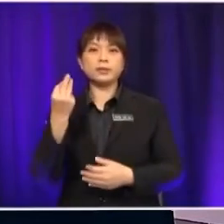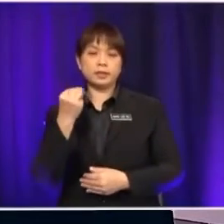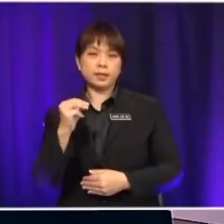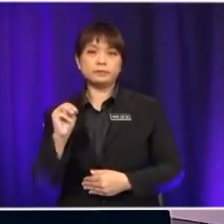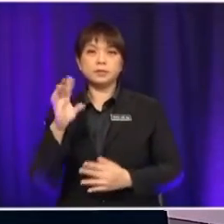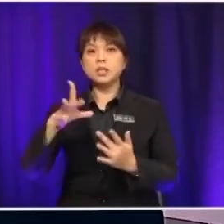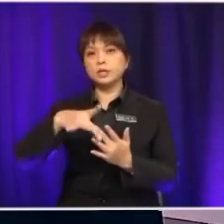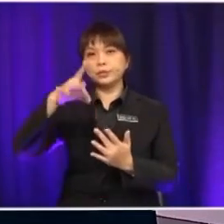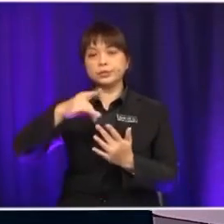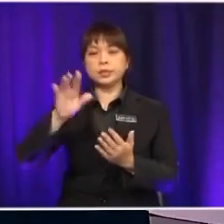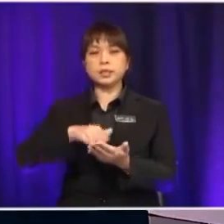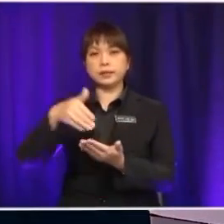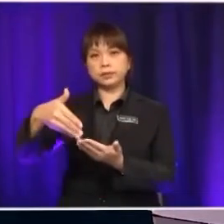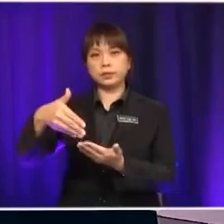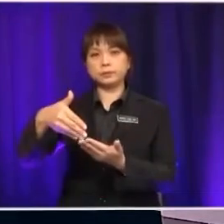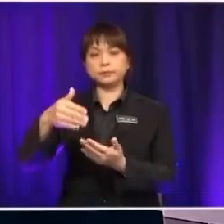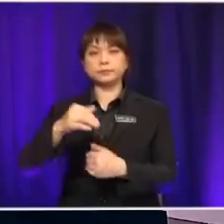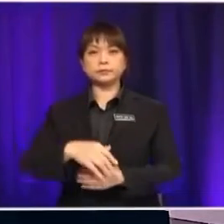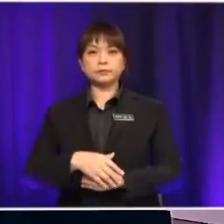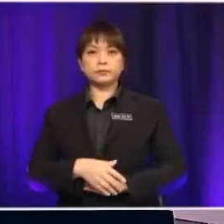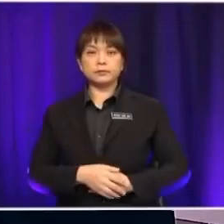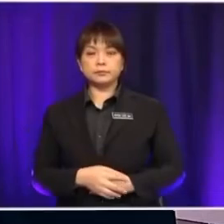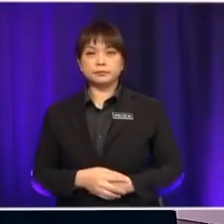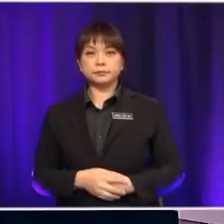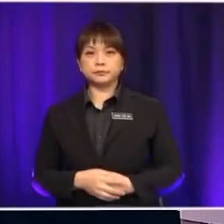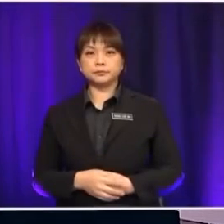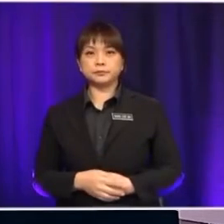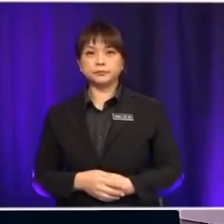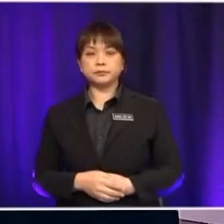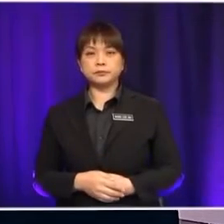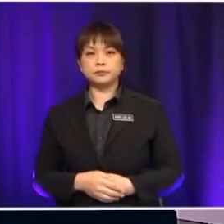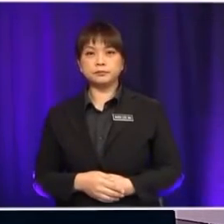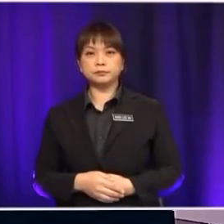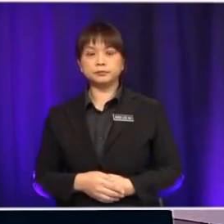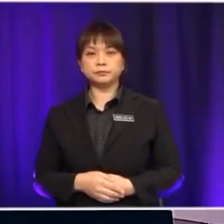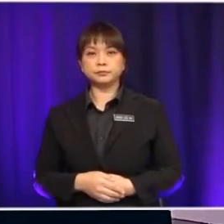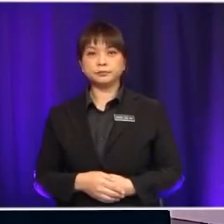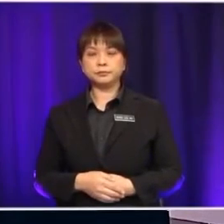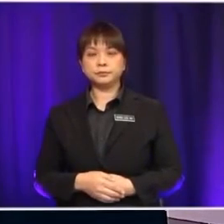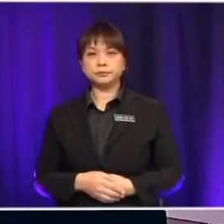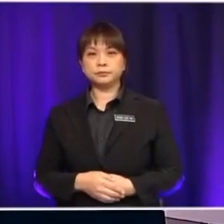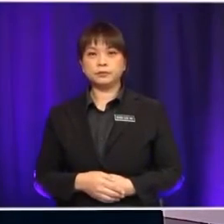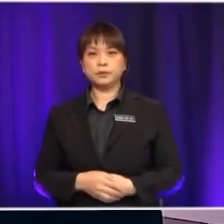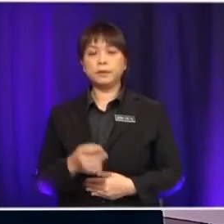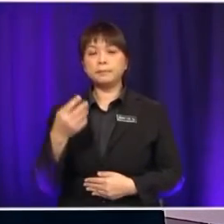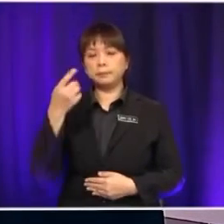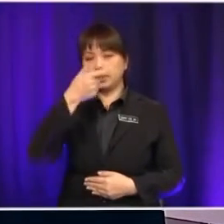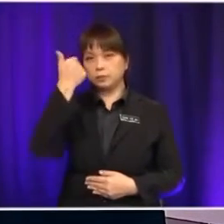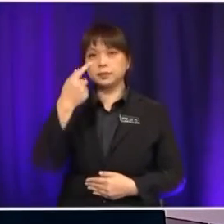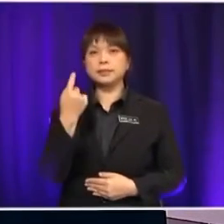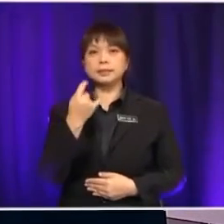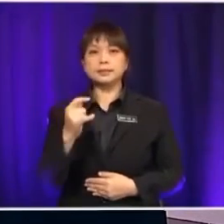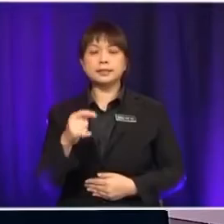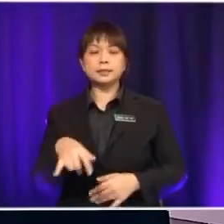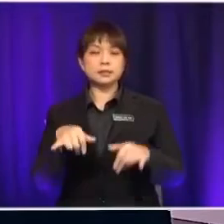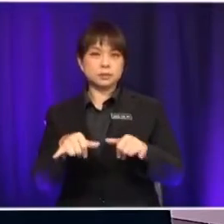have chosen a laptop instead of a desktop computer, right? Because they say they are students and they need to bring around to do